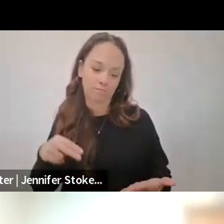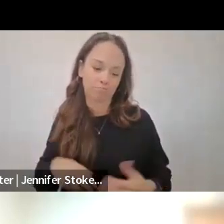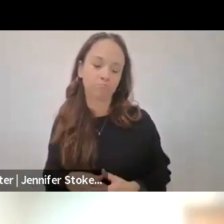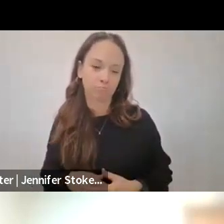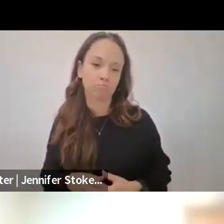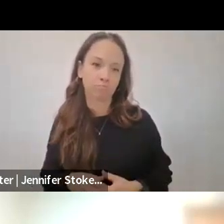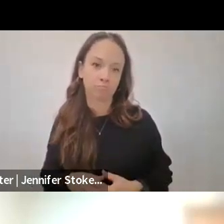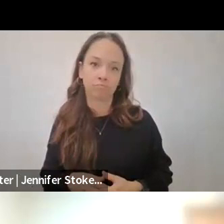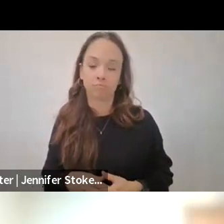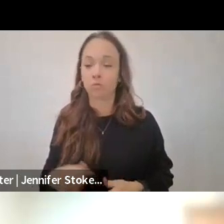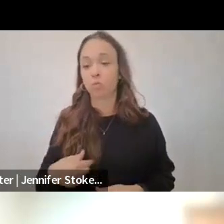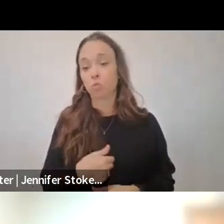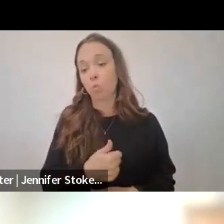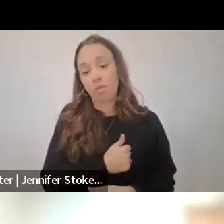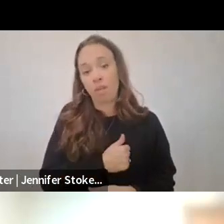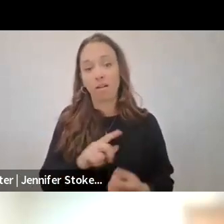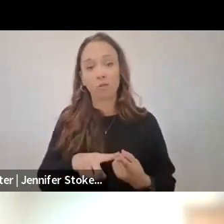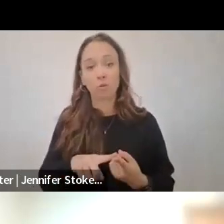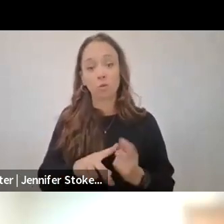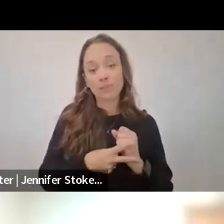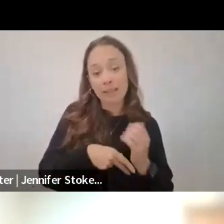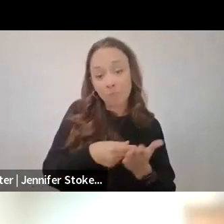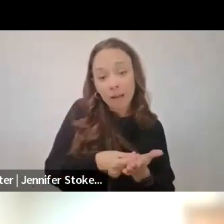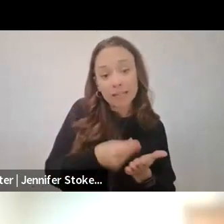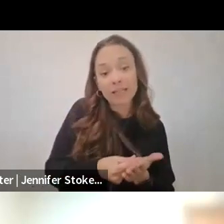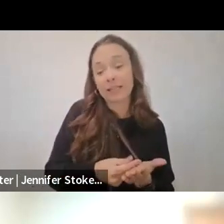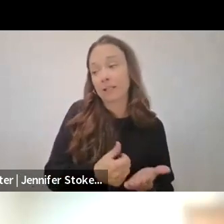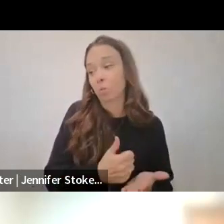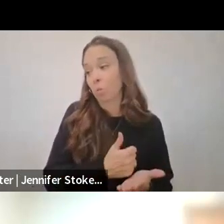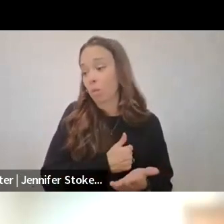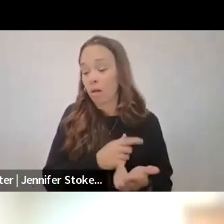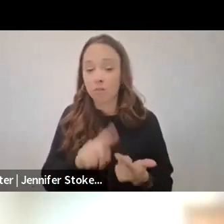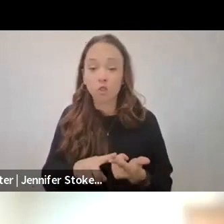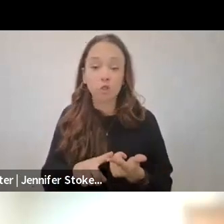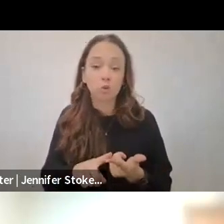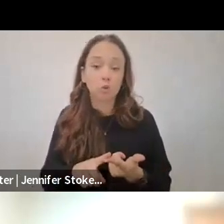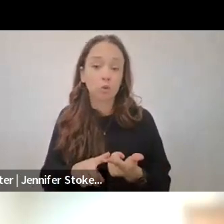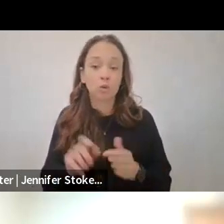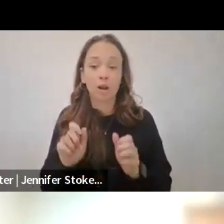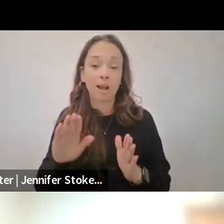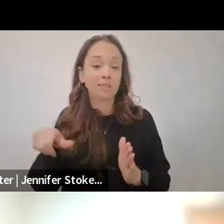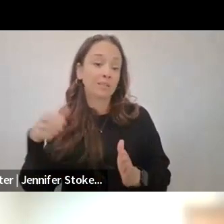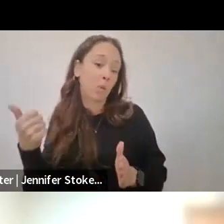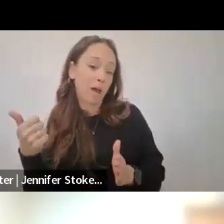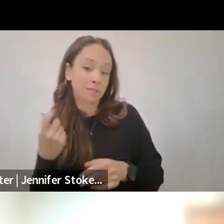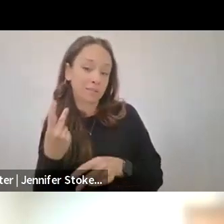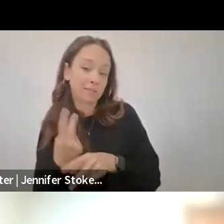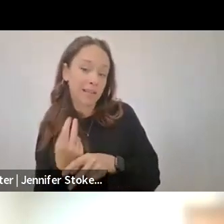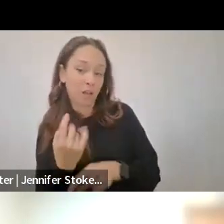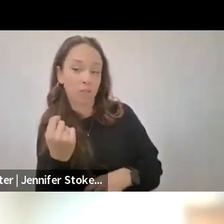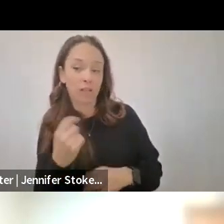as much as we would like to, save the money or pass it off to someone else, we